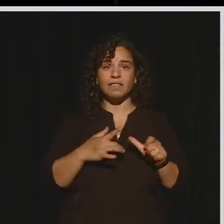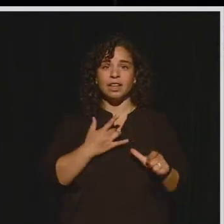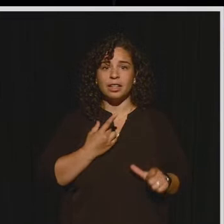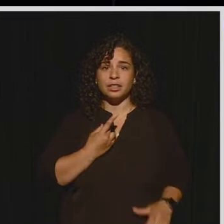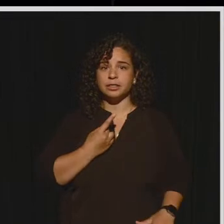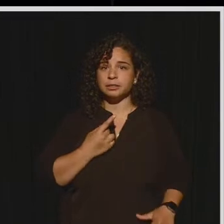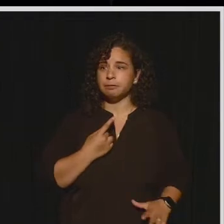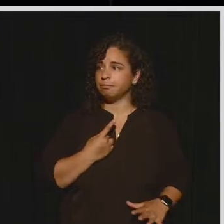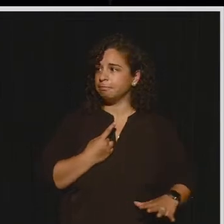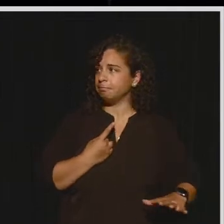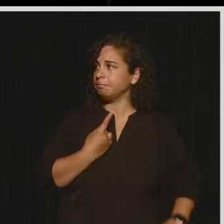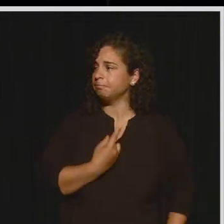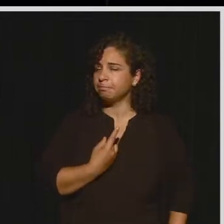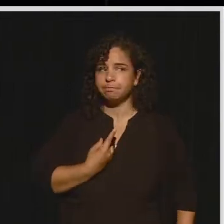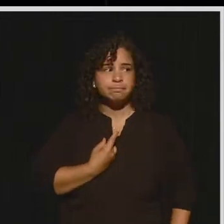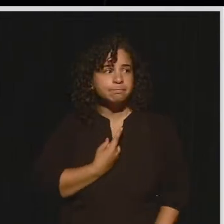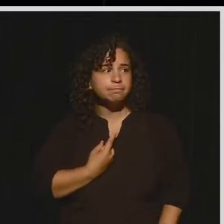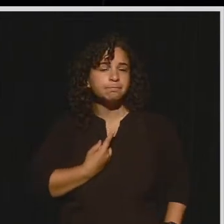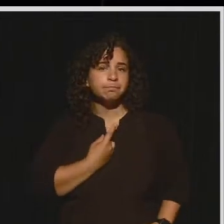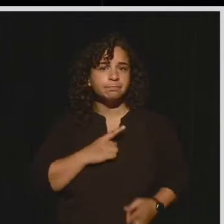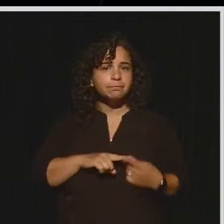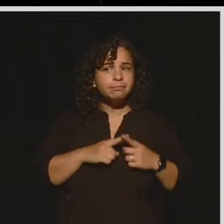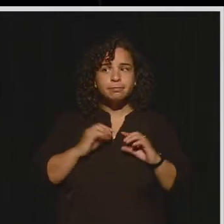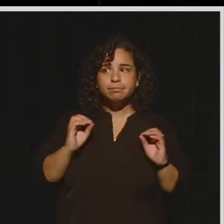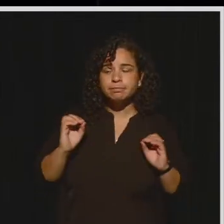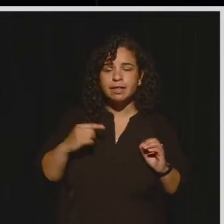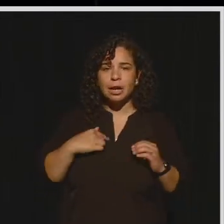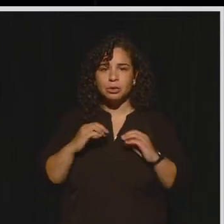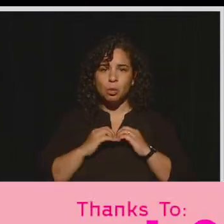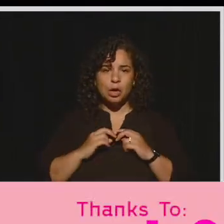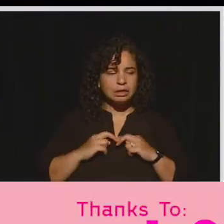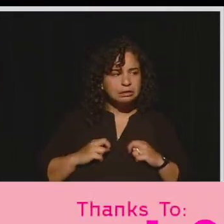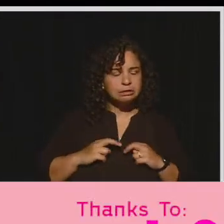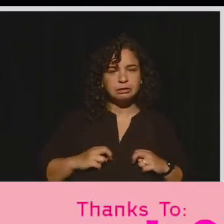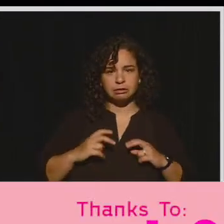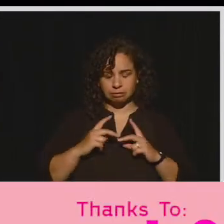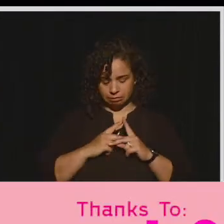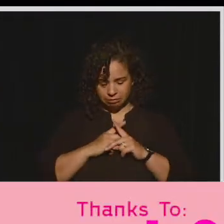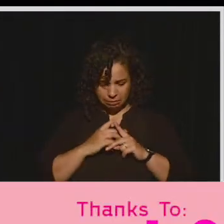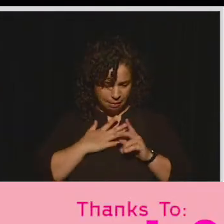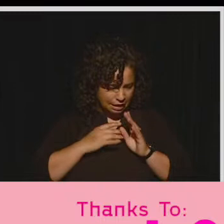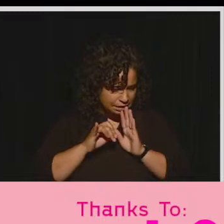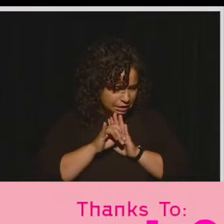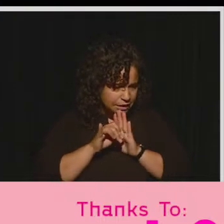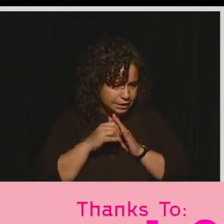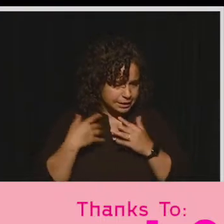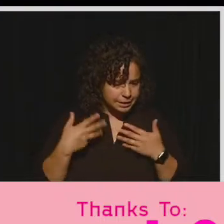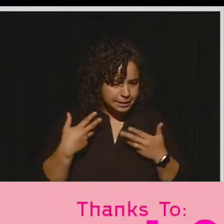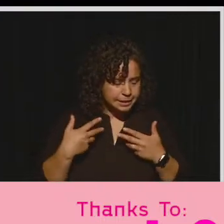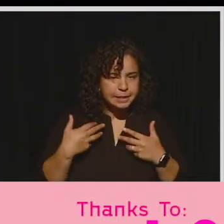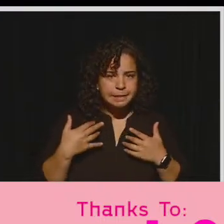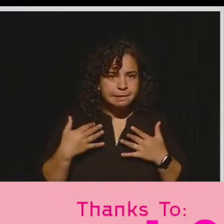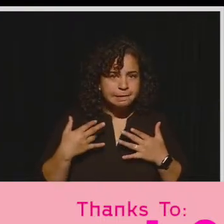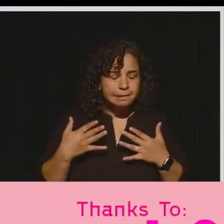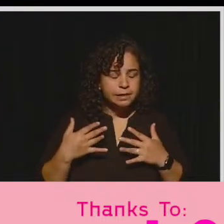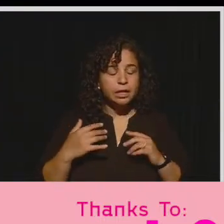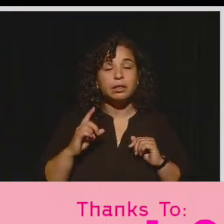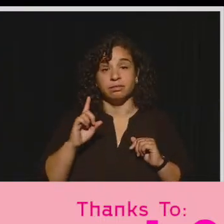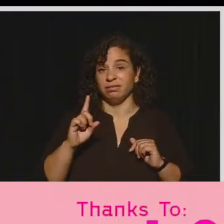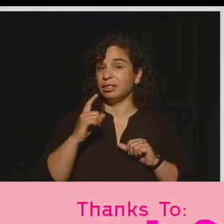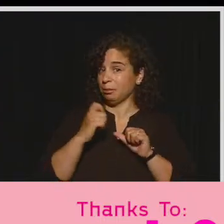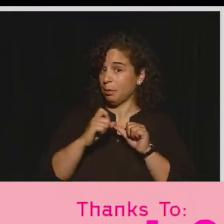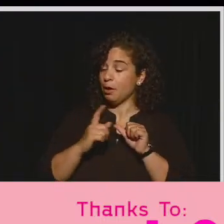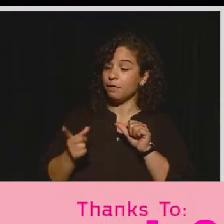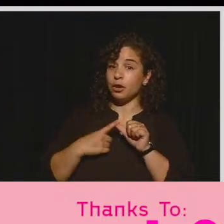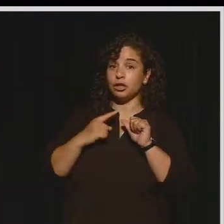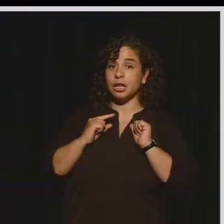lonely because I was by myself. I was still exploring myself and my identity and everything. And even the first time I